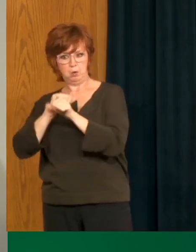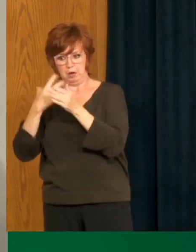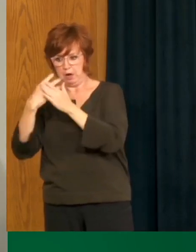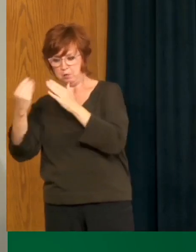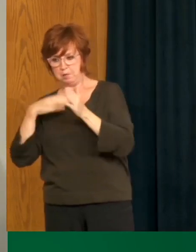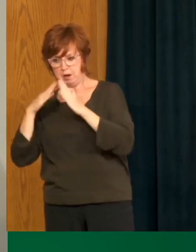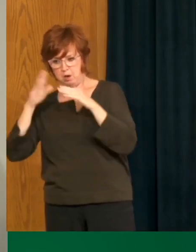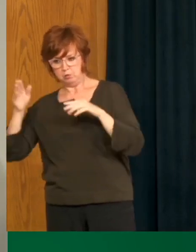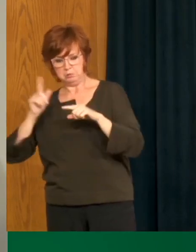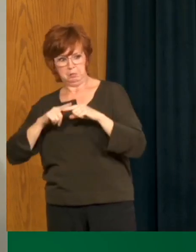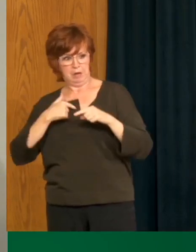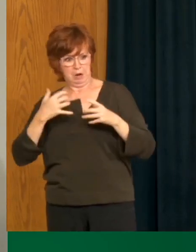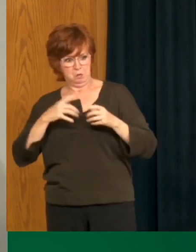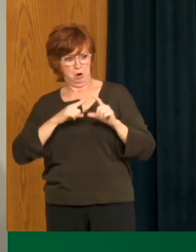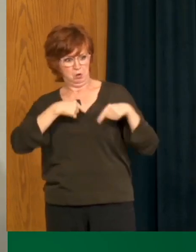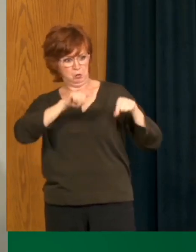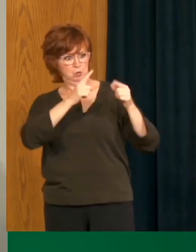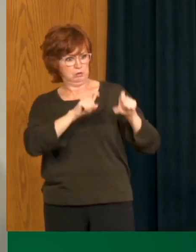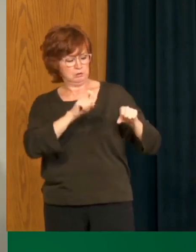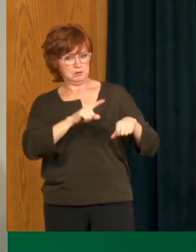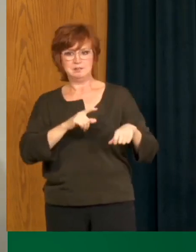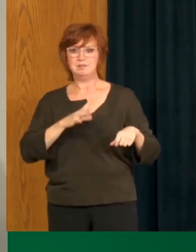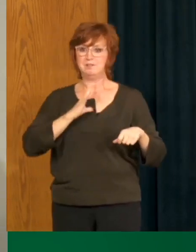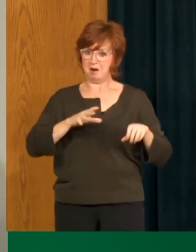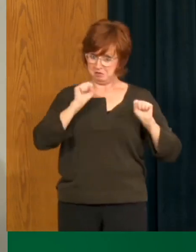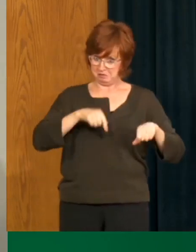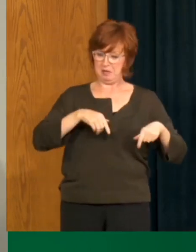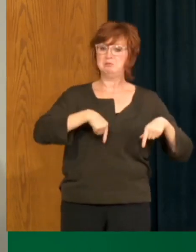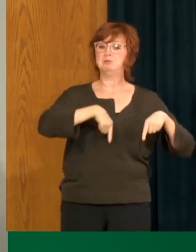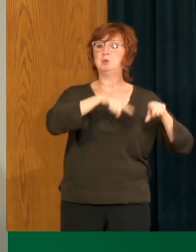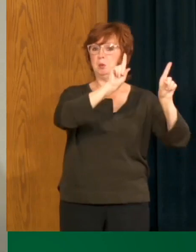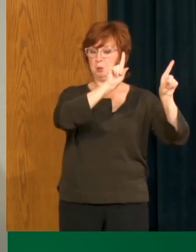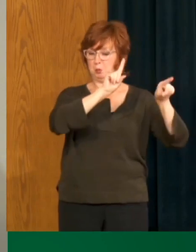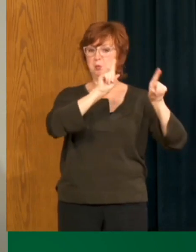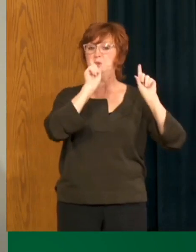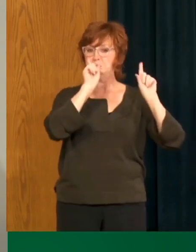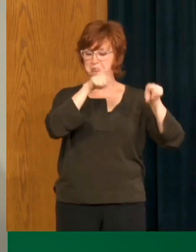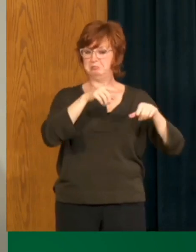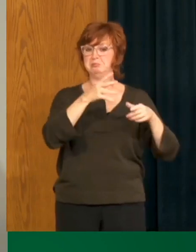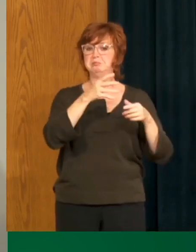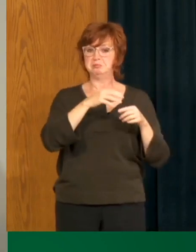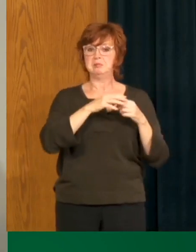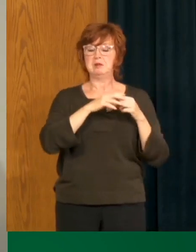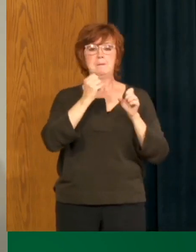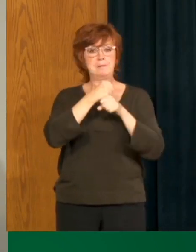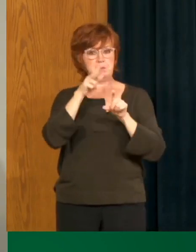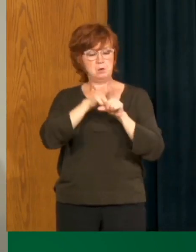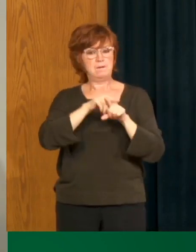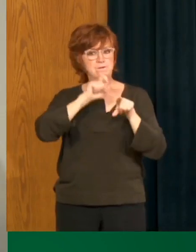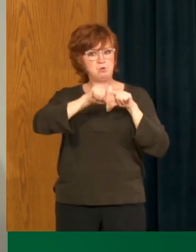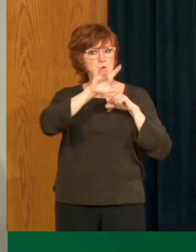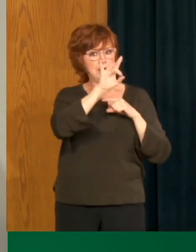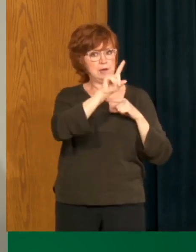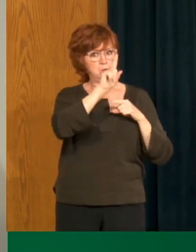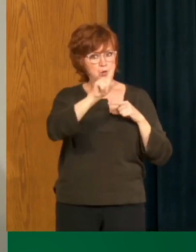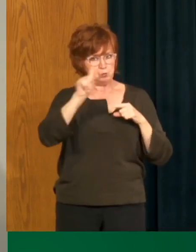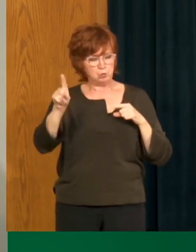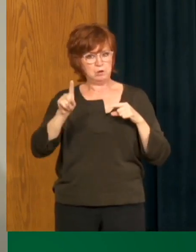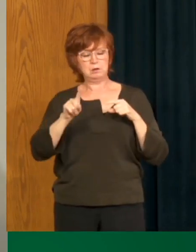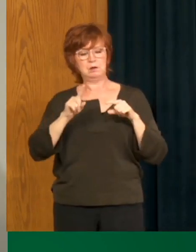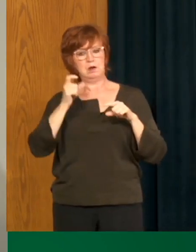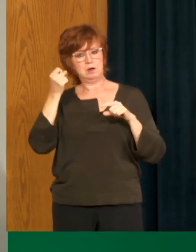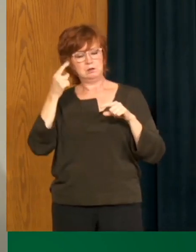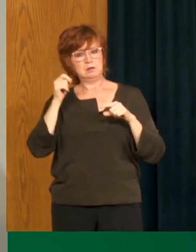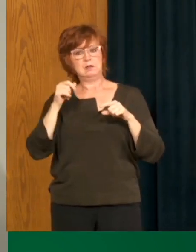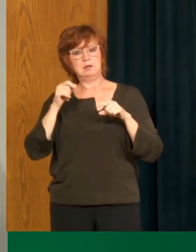Like I said yesterday, there may be some public service announcements that will continue to happen if public health cannot follow up on all